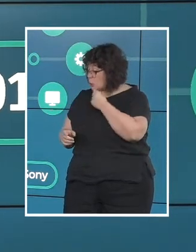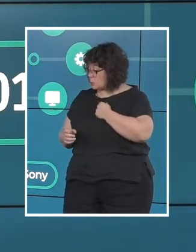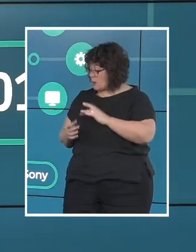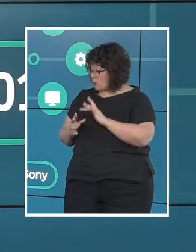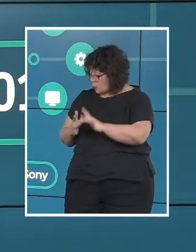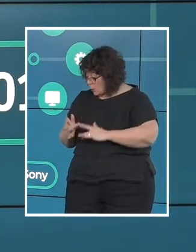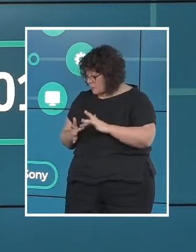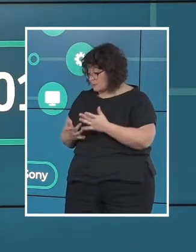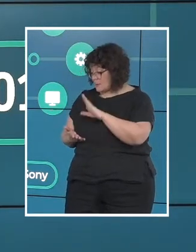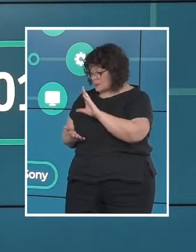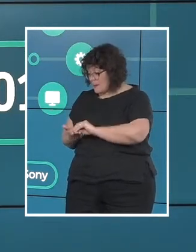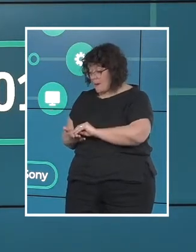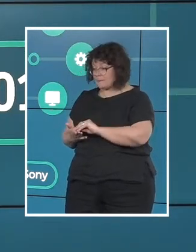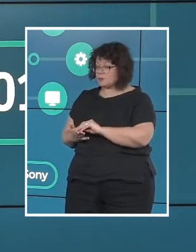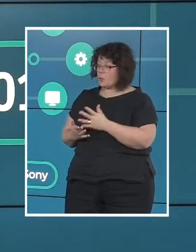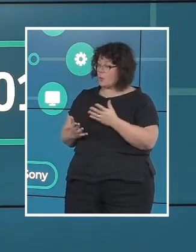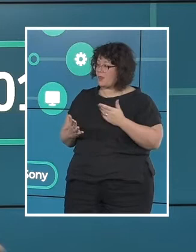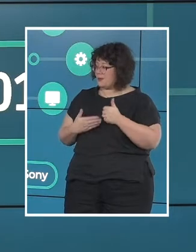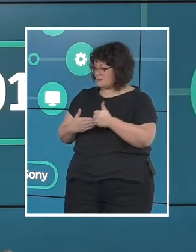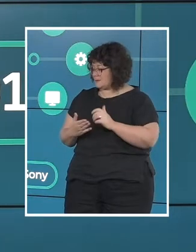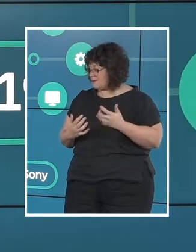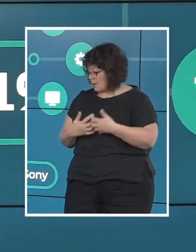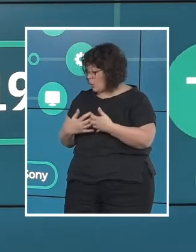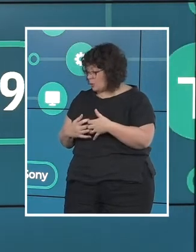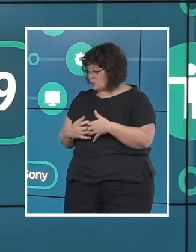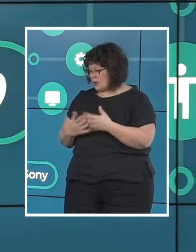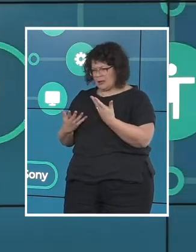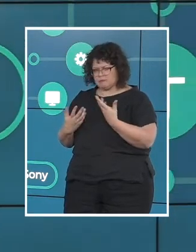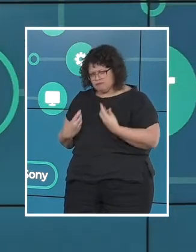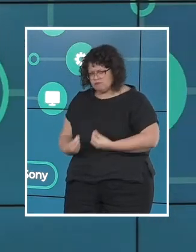because they want to get everything done just as efficient as everybody else.